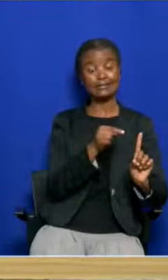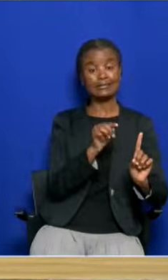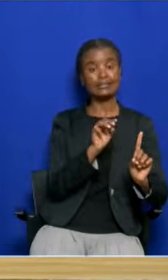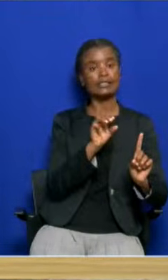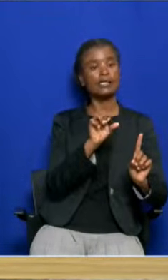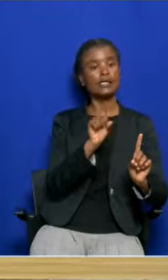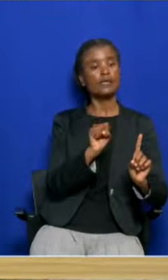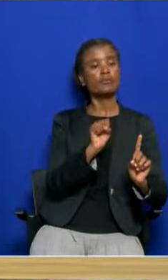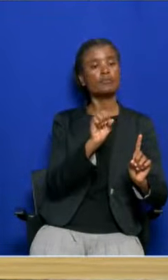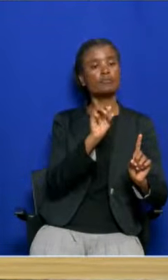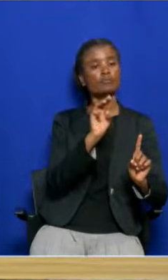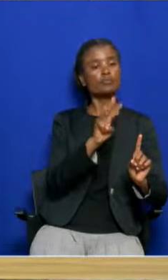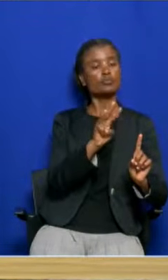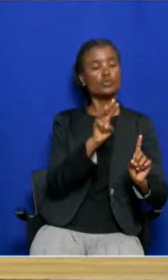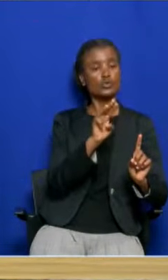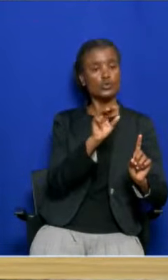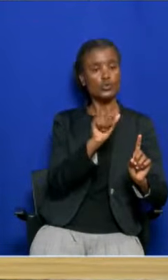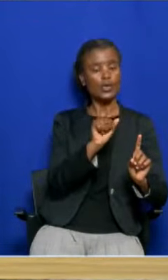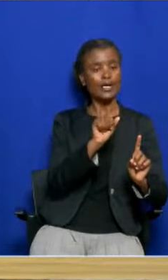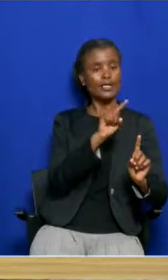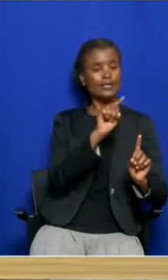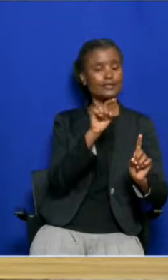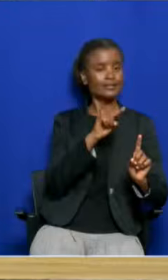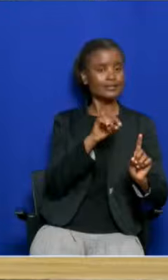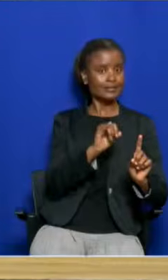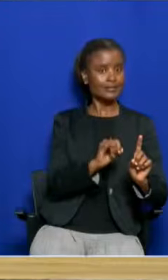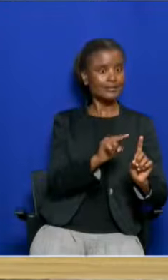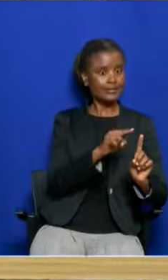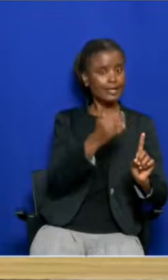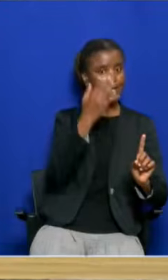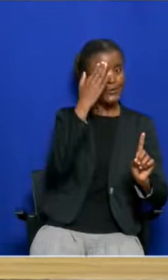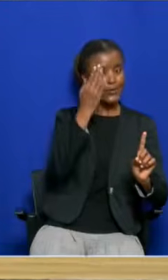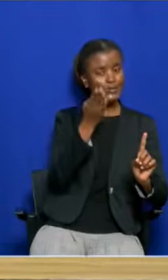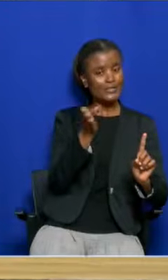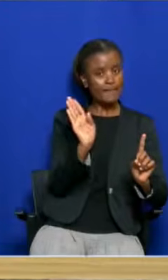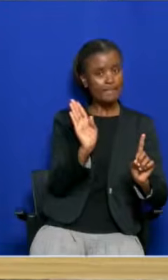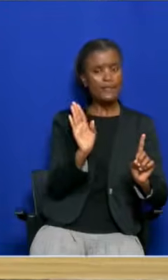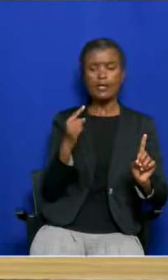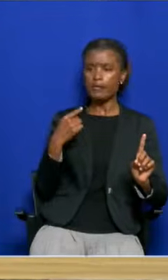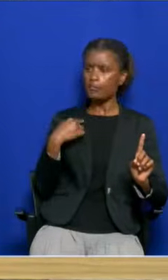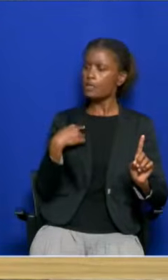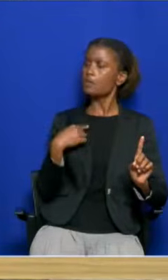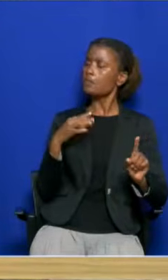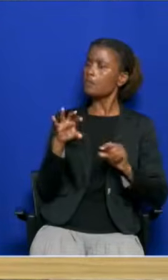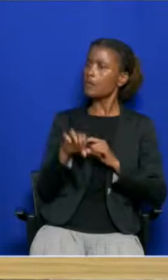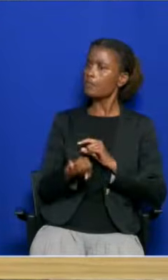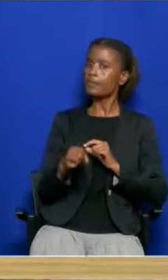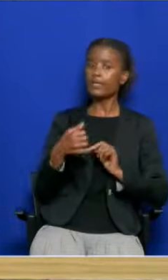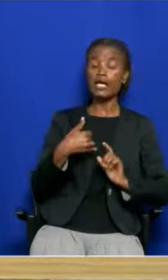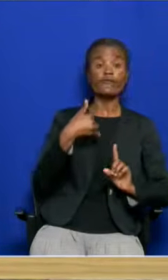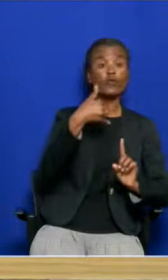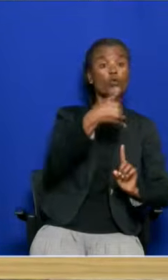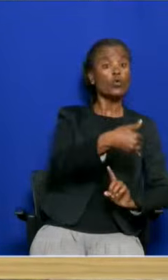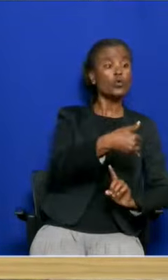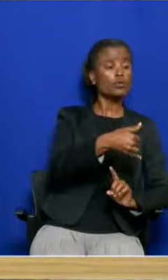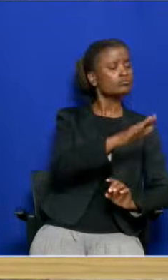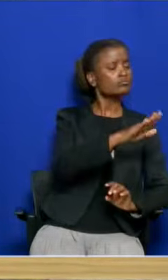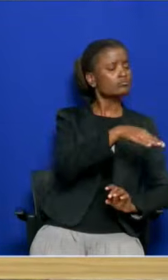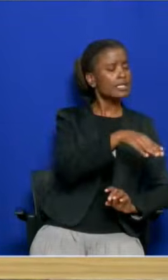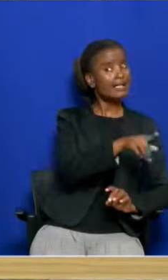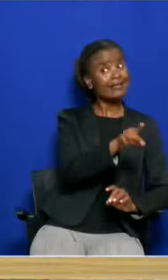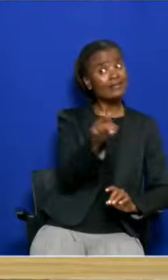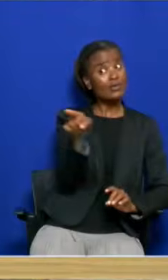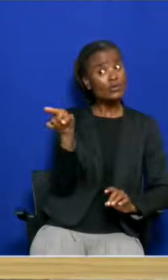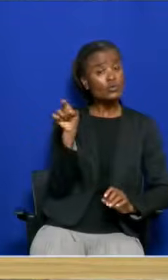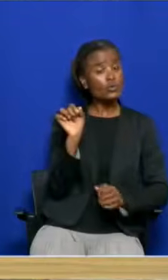I then called Mr. Mkhwanazi. Hey, Baba, but there are people who are arrested there. and they are known to you. He